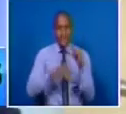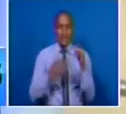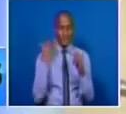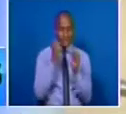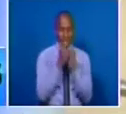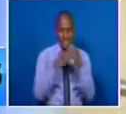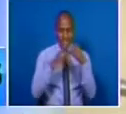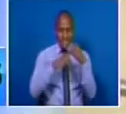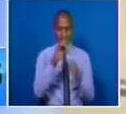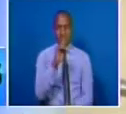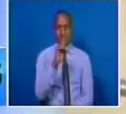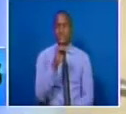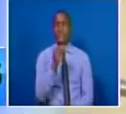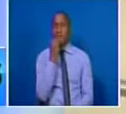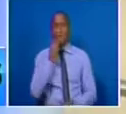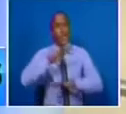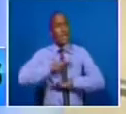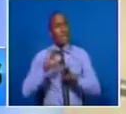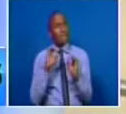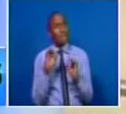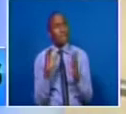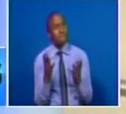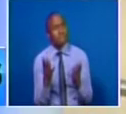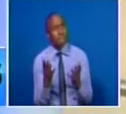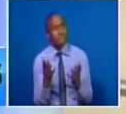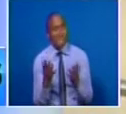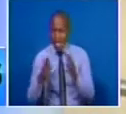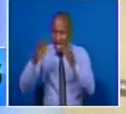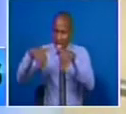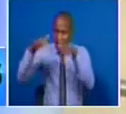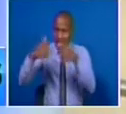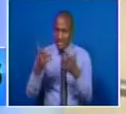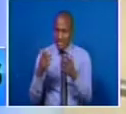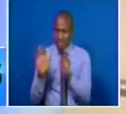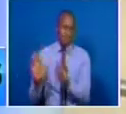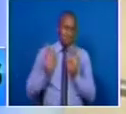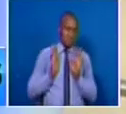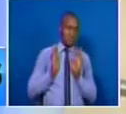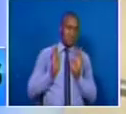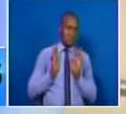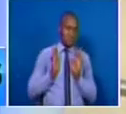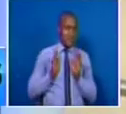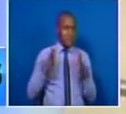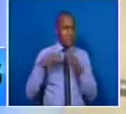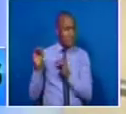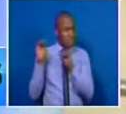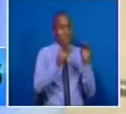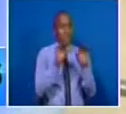1960. How about food security? We have all left agriculture, and there has been rural urban